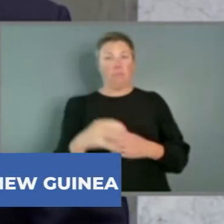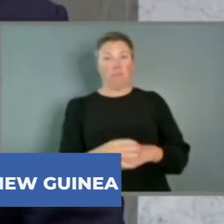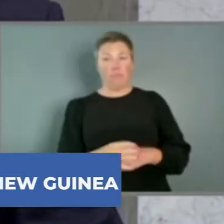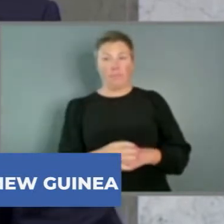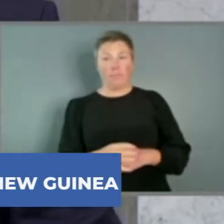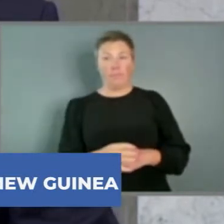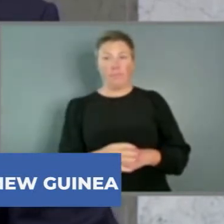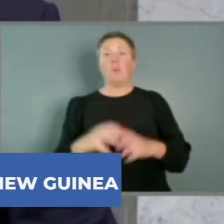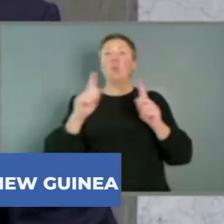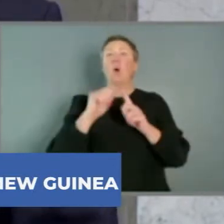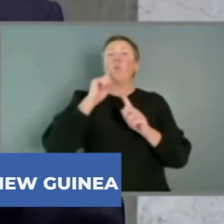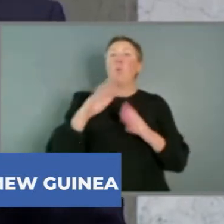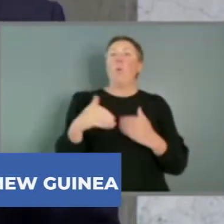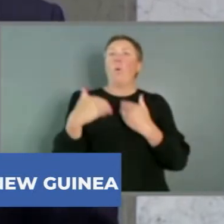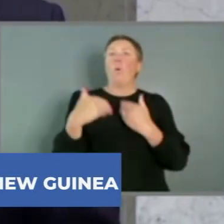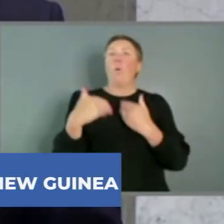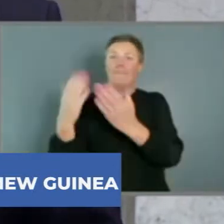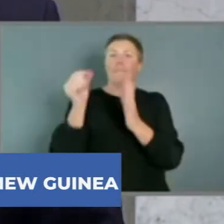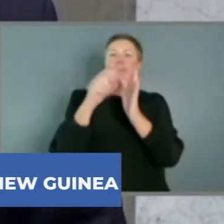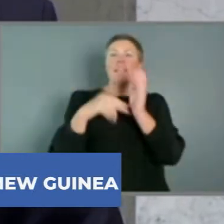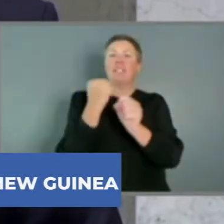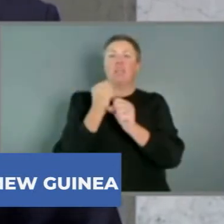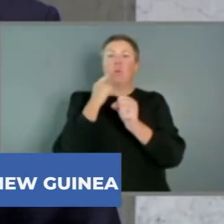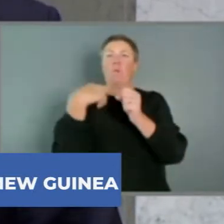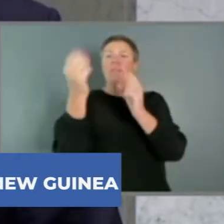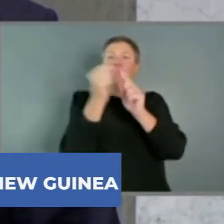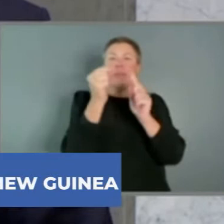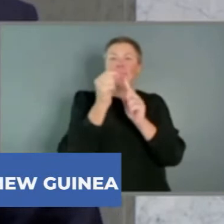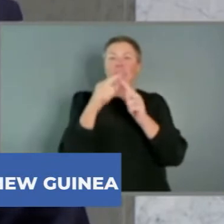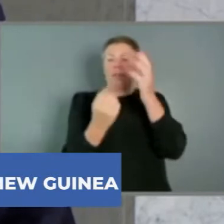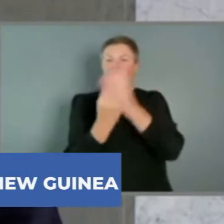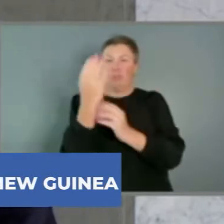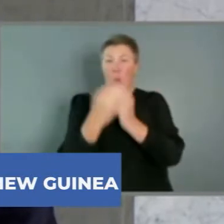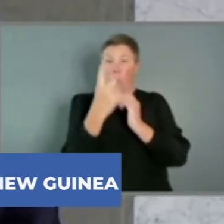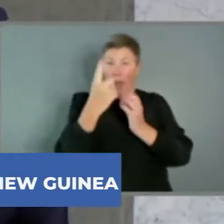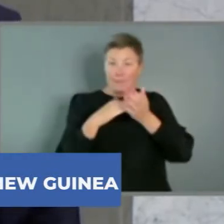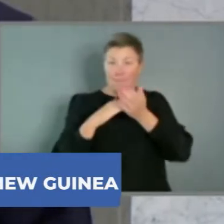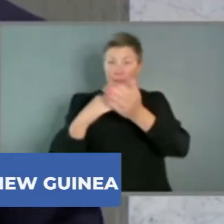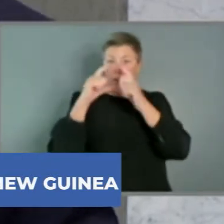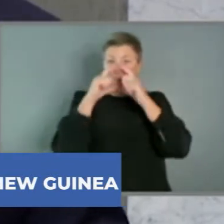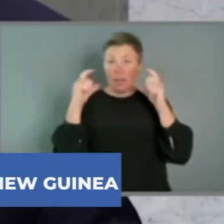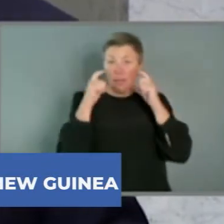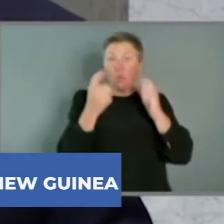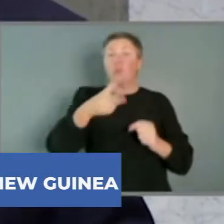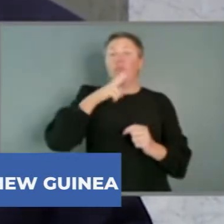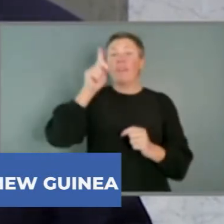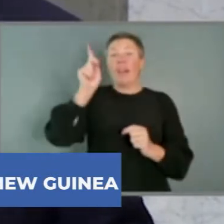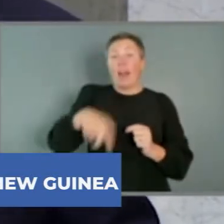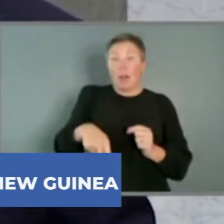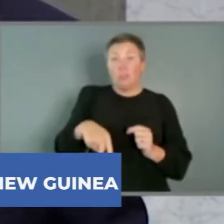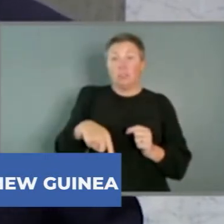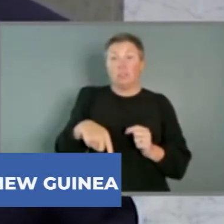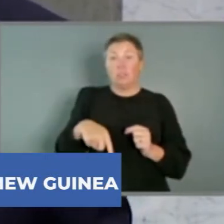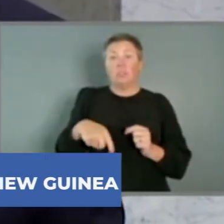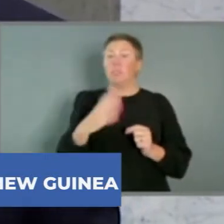infections. Prime Minister Scott Morrison said Canberra would ask AstraZeneca and Europe authorities to grant access to one million doses of